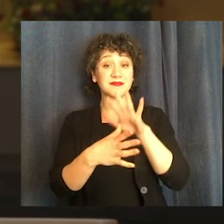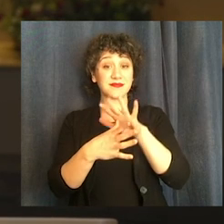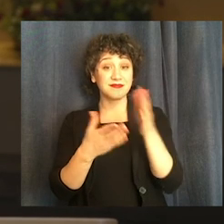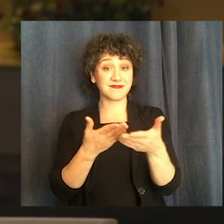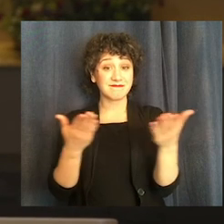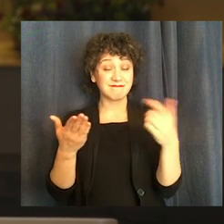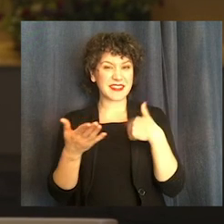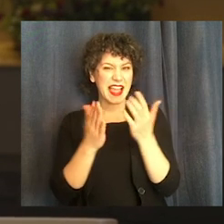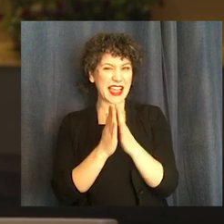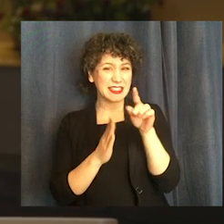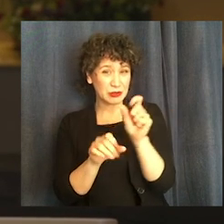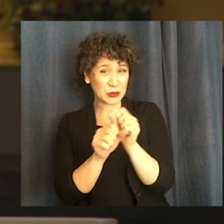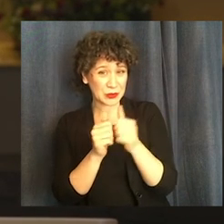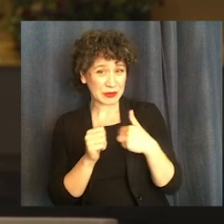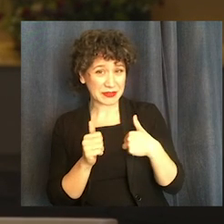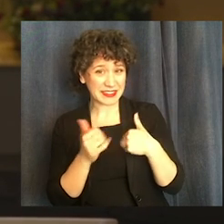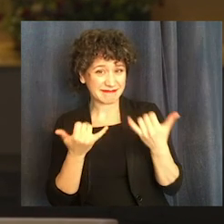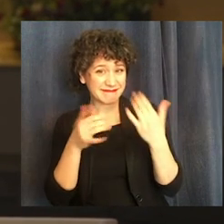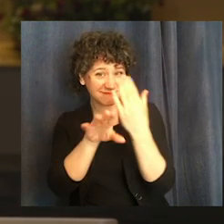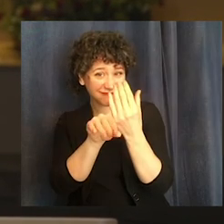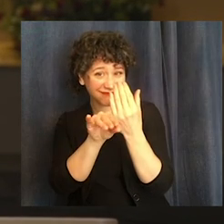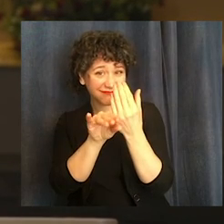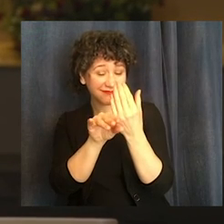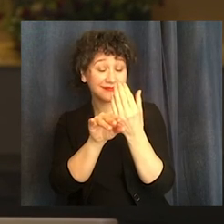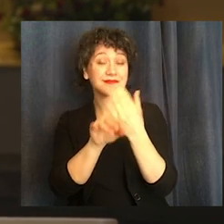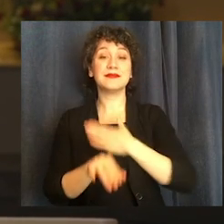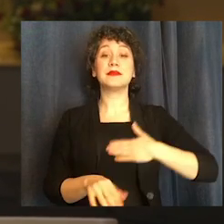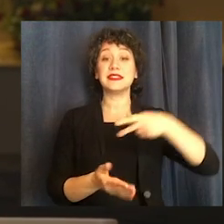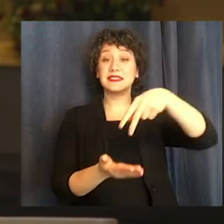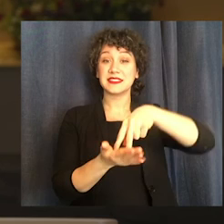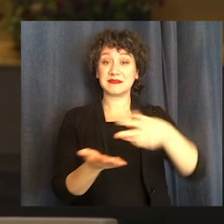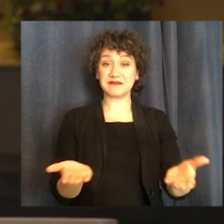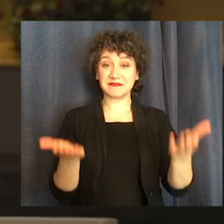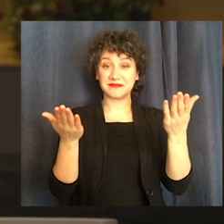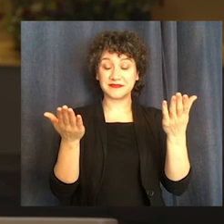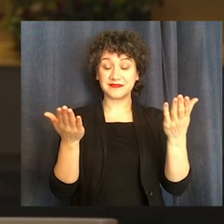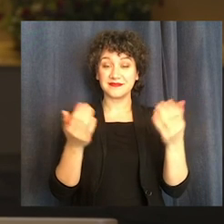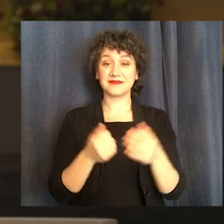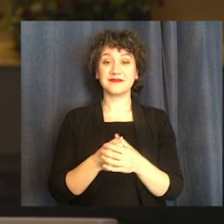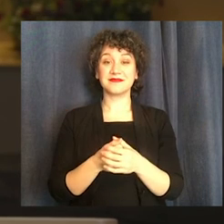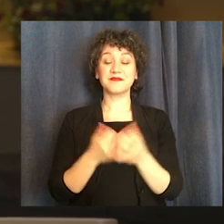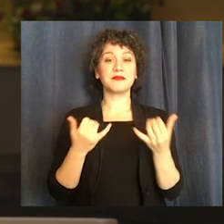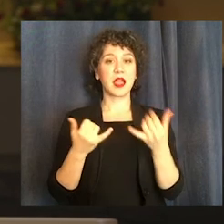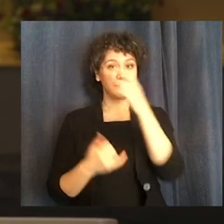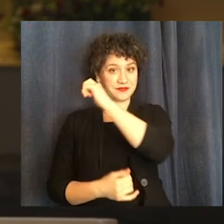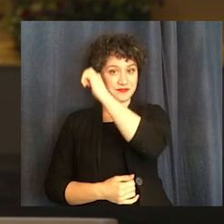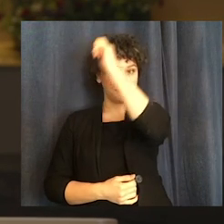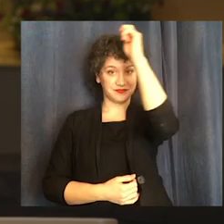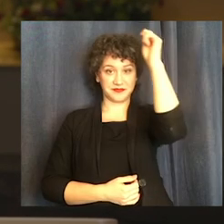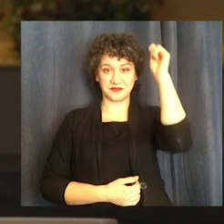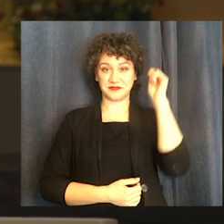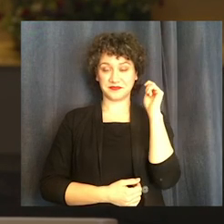Seniors, I ask that you work with me in this virtual format. Please stand. Now, move your